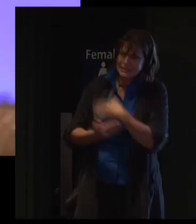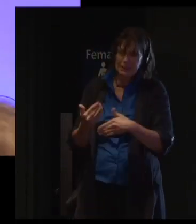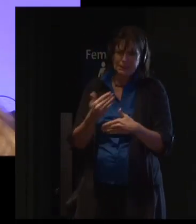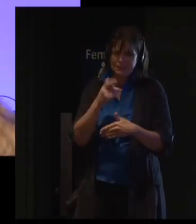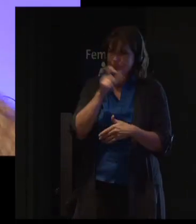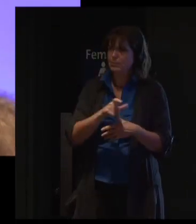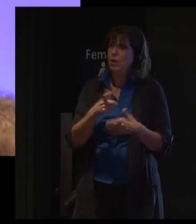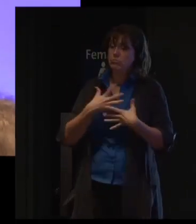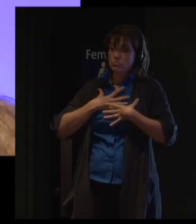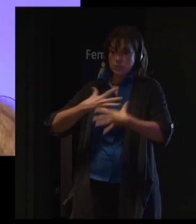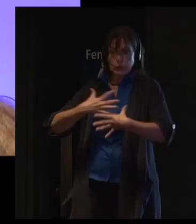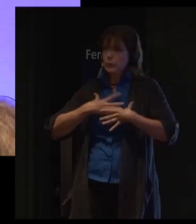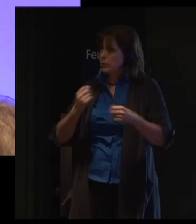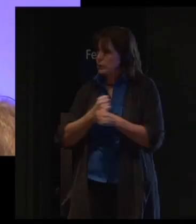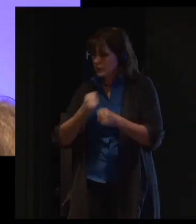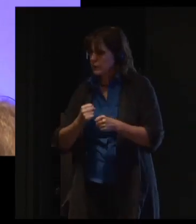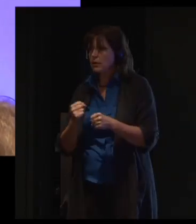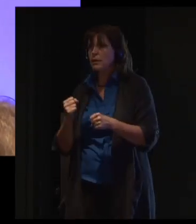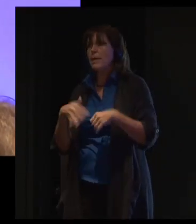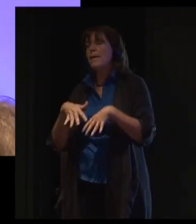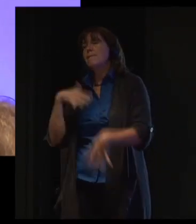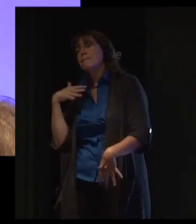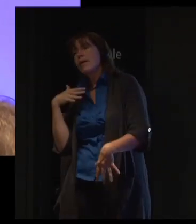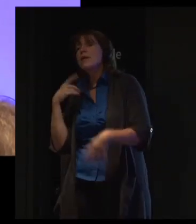example, respiratory paralysis.